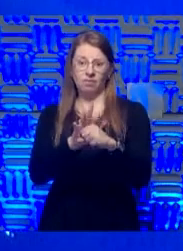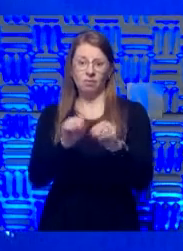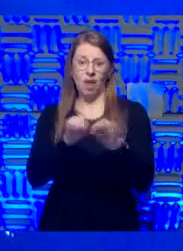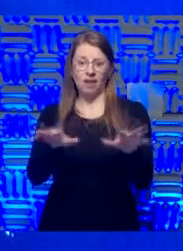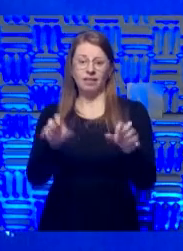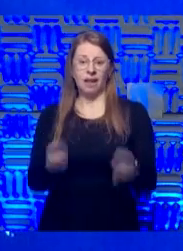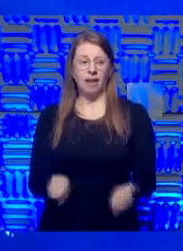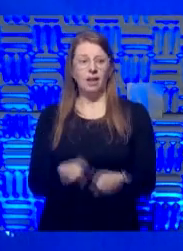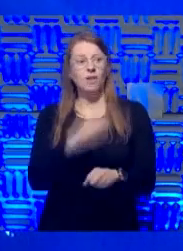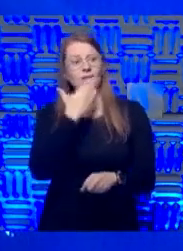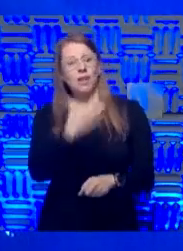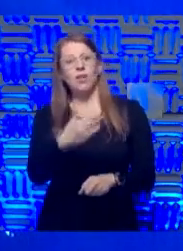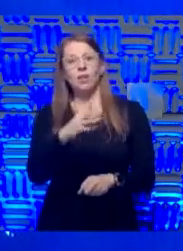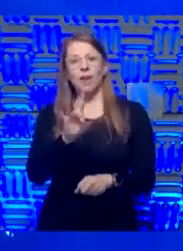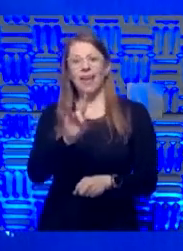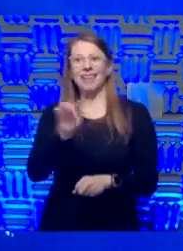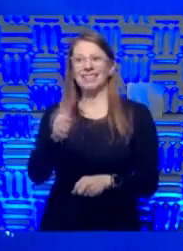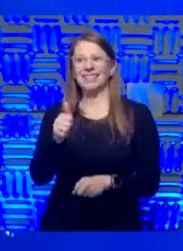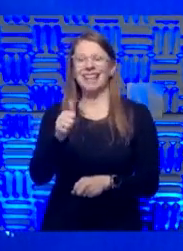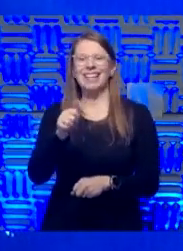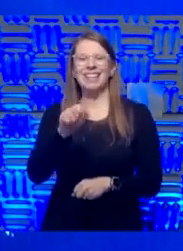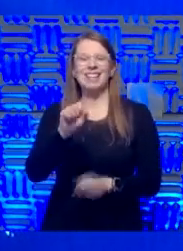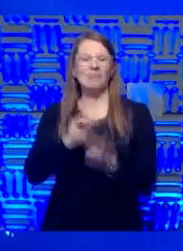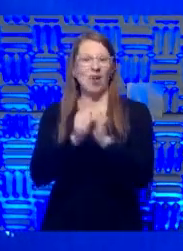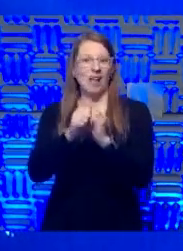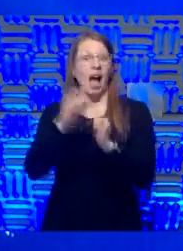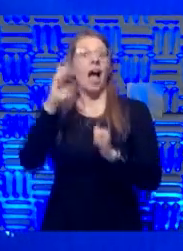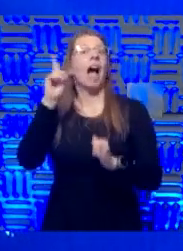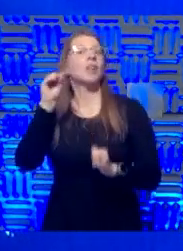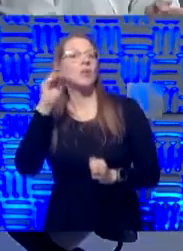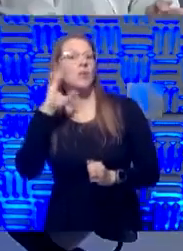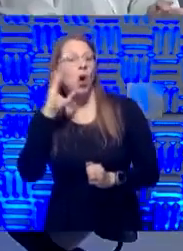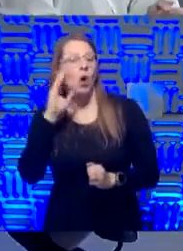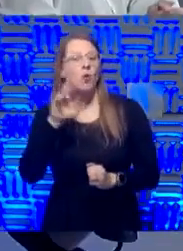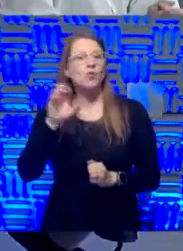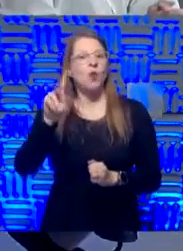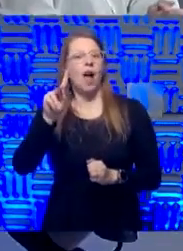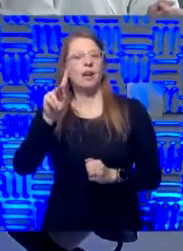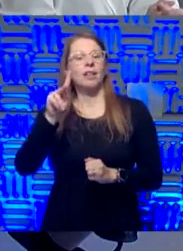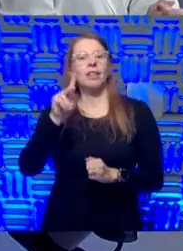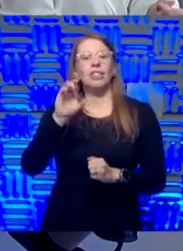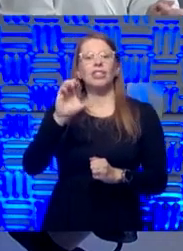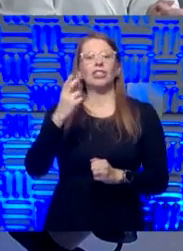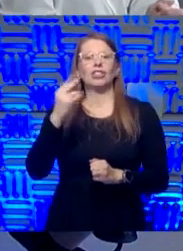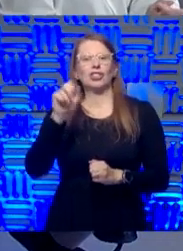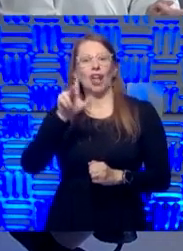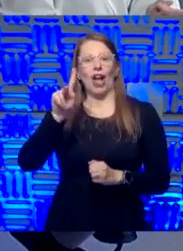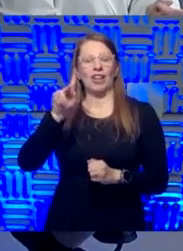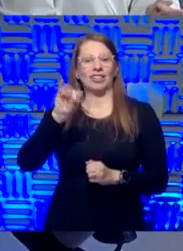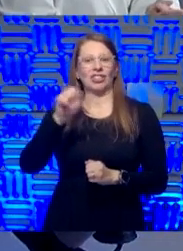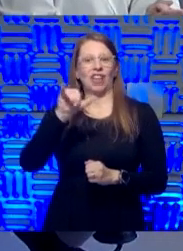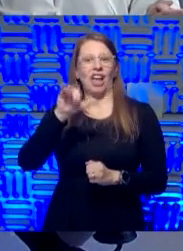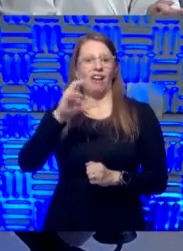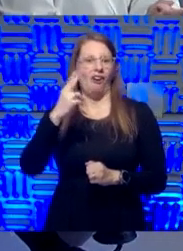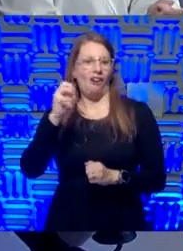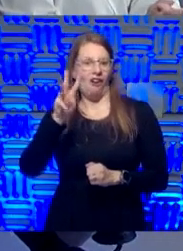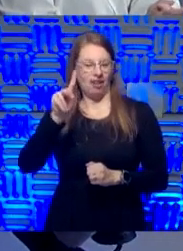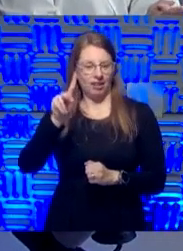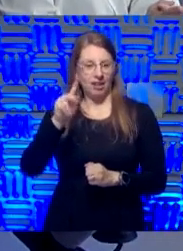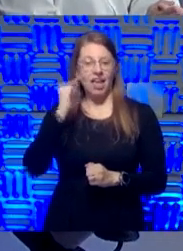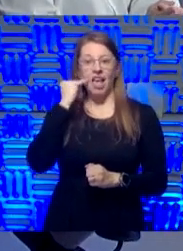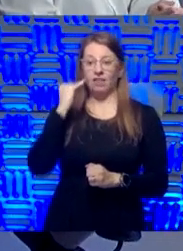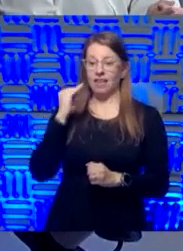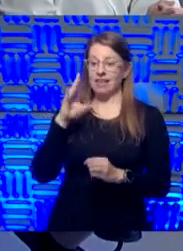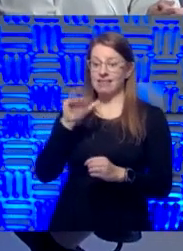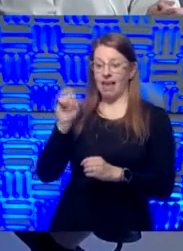lot for Day 10 Sports being part of our program this morning. And yes, I do know Rock Chalk Jayhawk. Yeah. All right. So if we don't see an increase in cases in the next few days